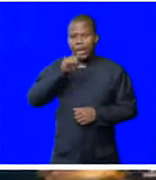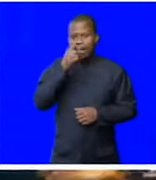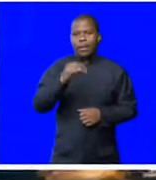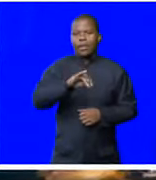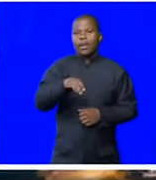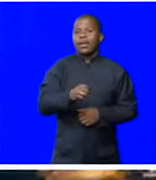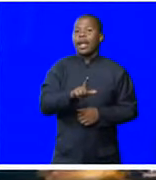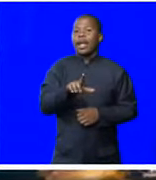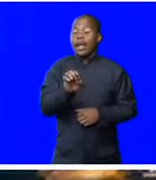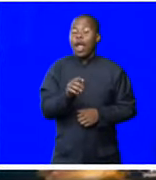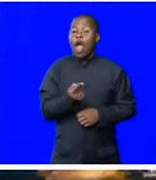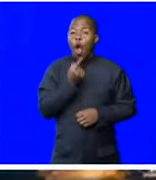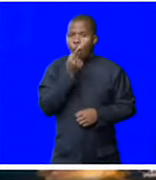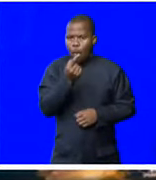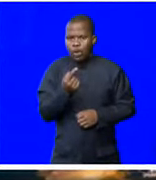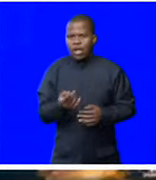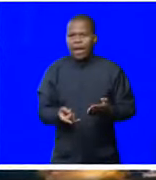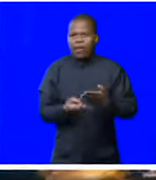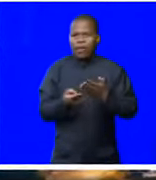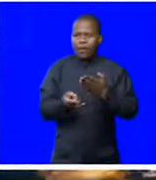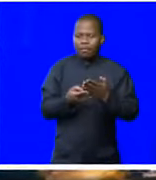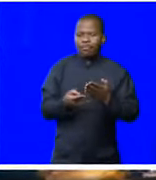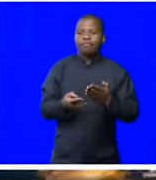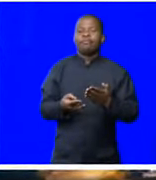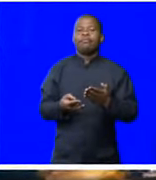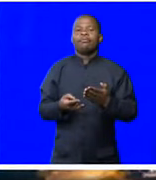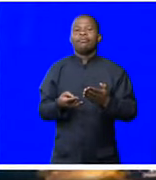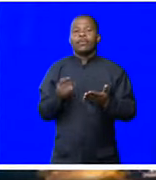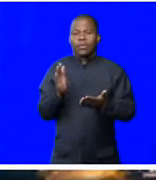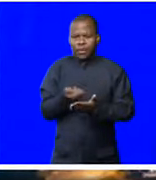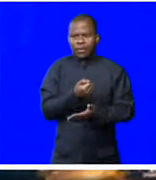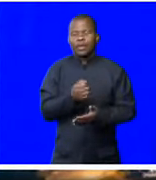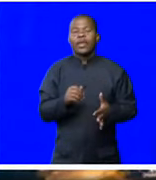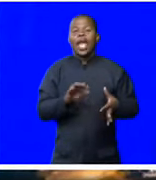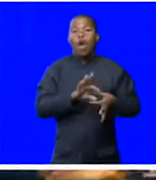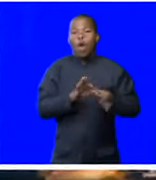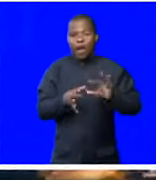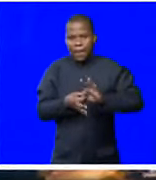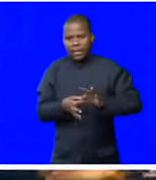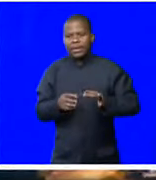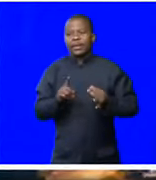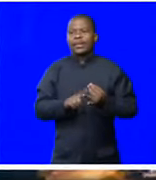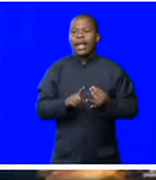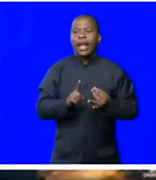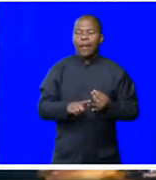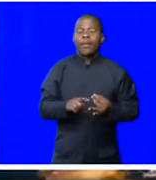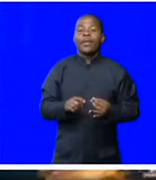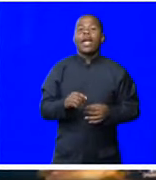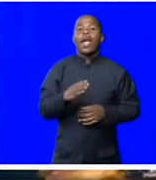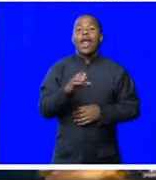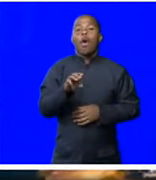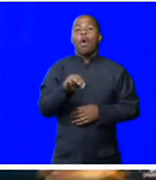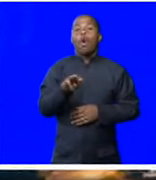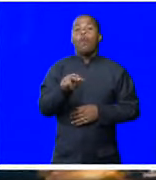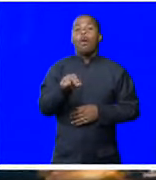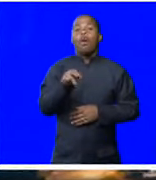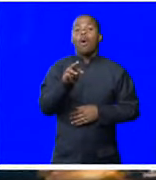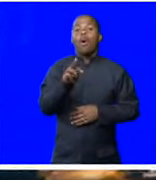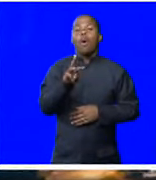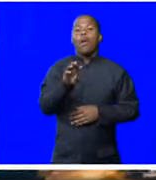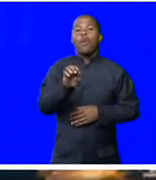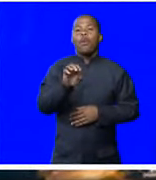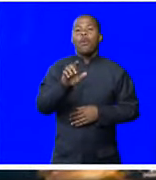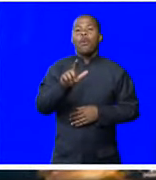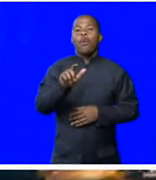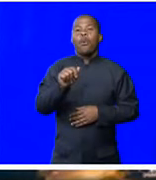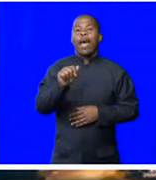says the association has received a scholarship from the Eswatini Olympic and Commonwealth Games Association that will see the Tennis Association capacitating